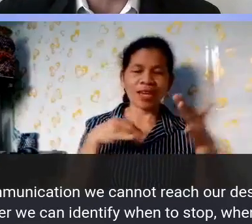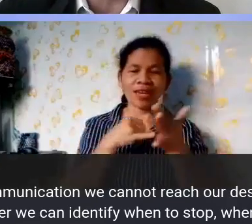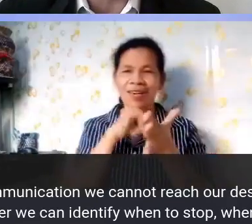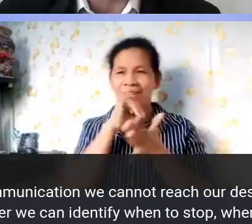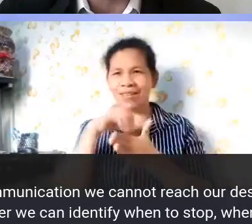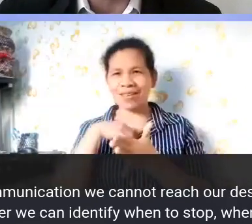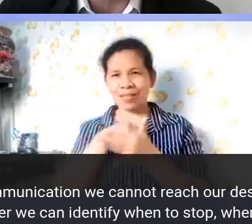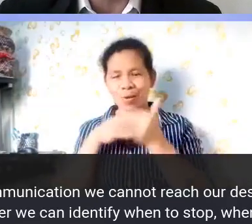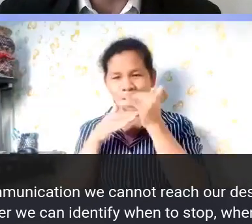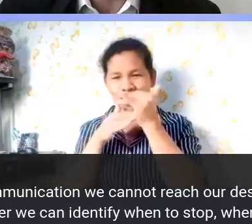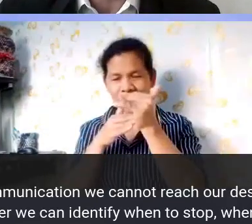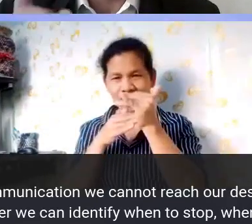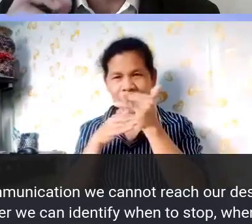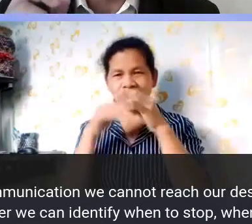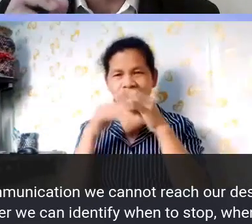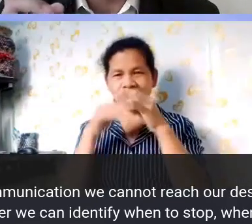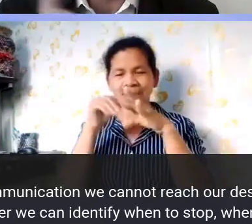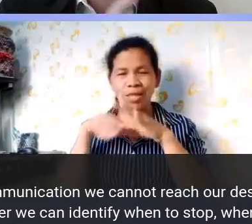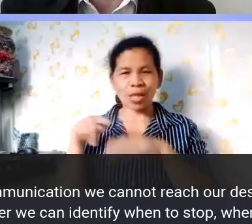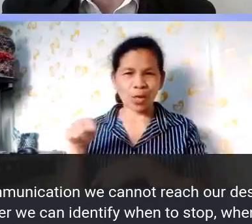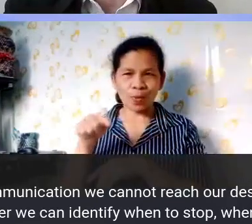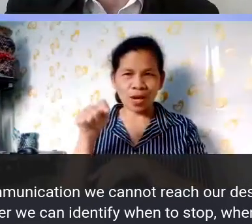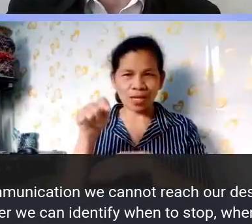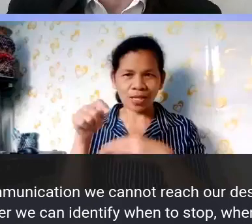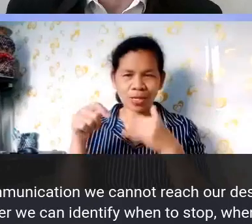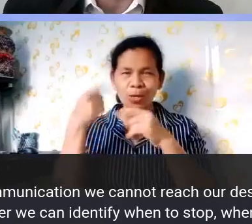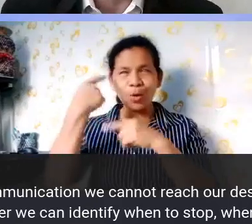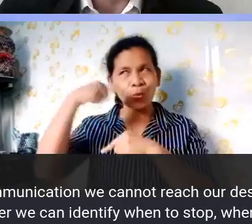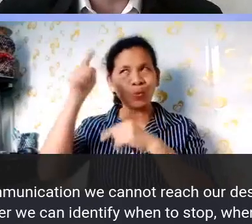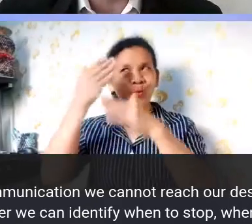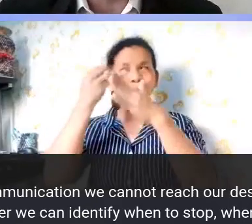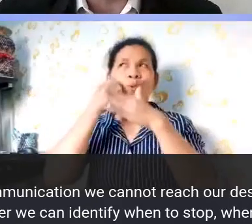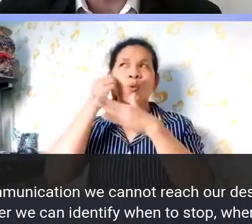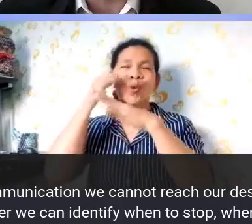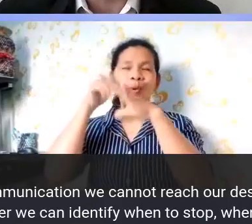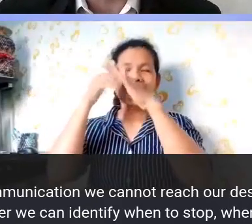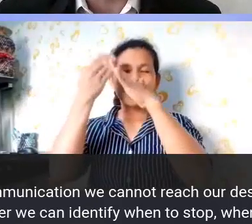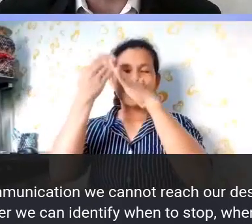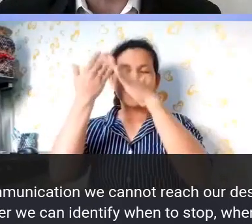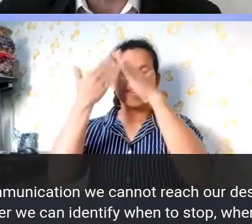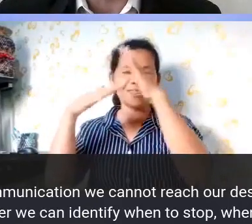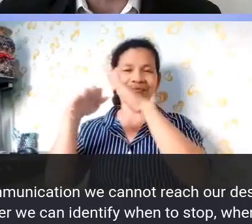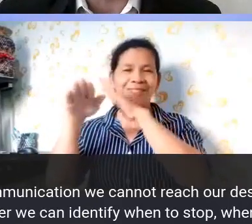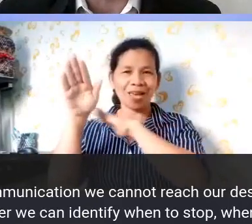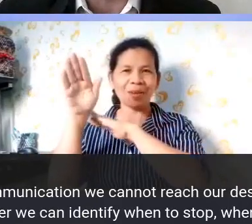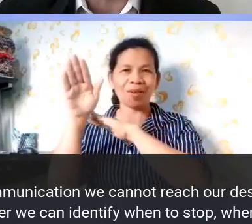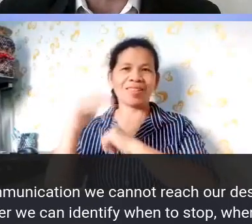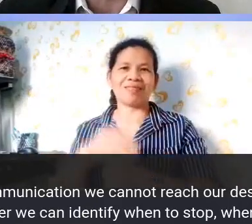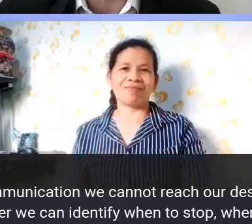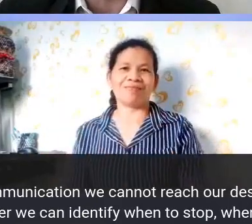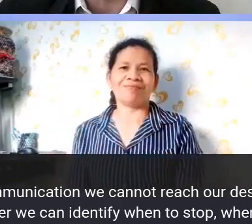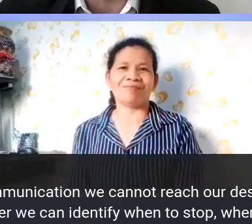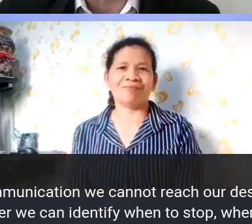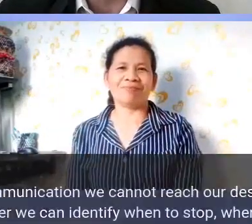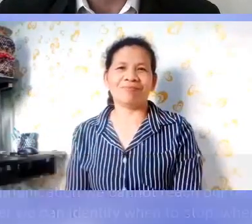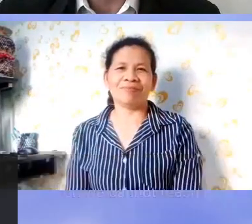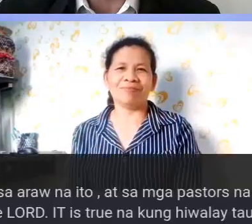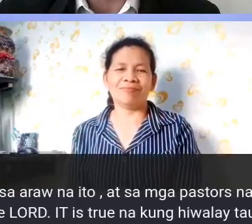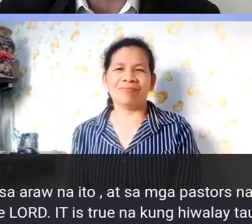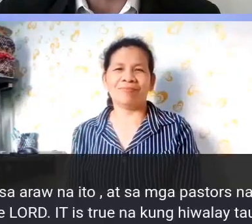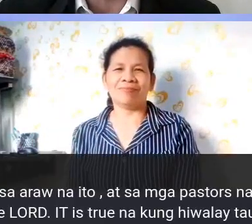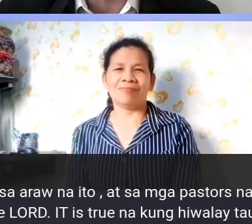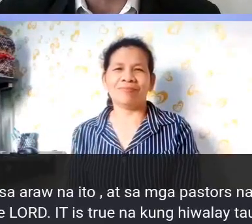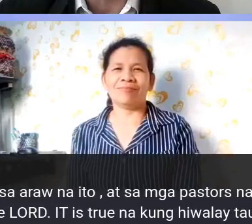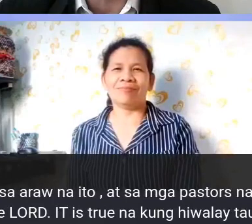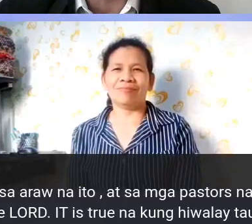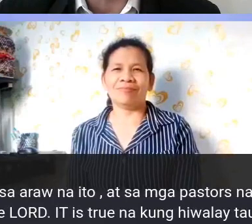to our home in heaven. Well, thank you, Sir Purge. Ang ganda po. Kumusta po kayo ni Sister Dory?